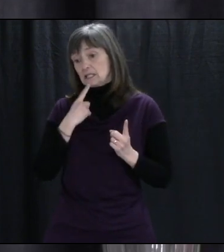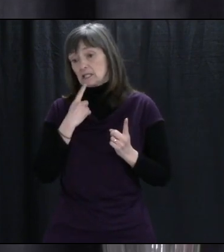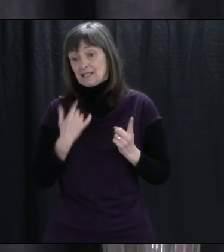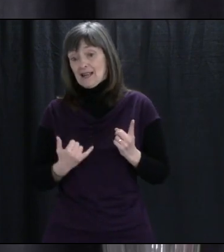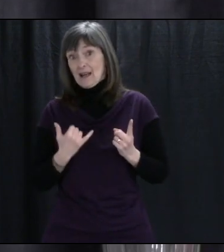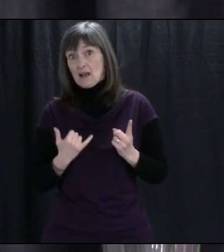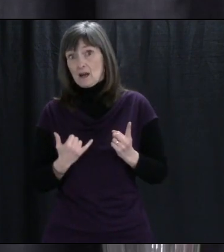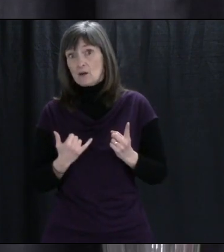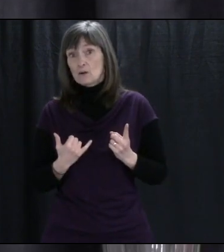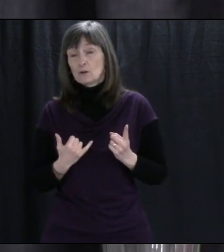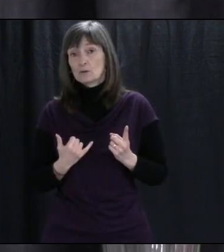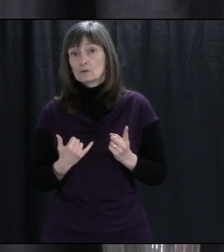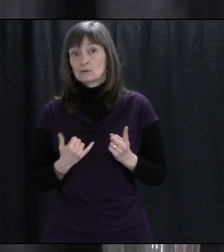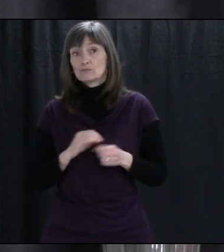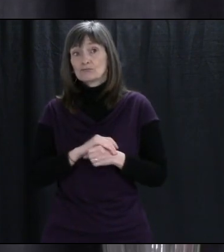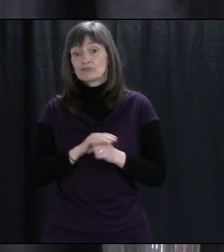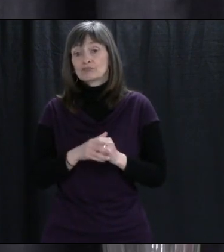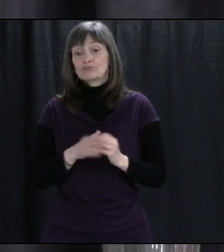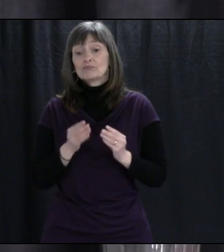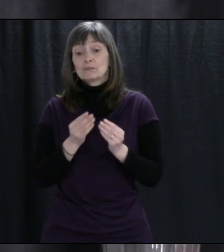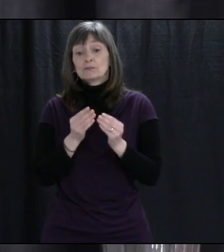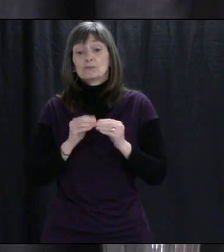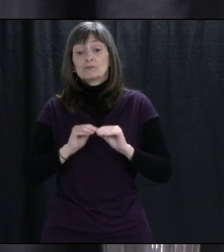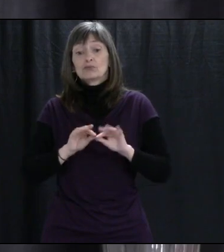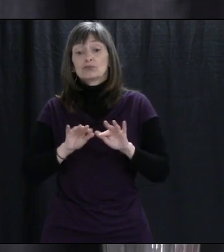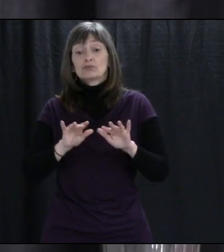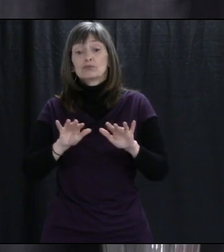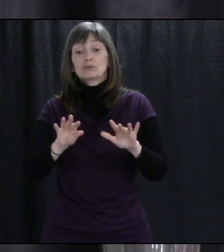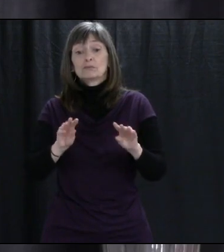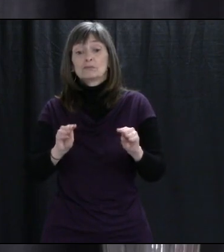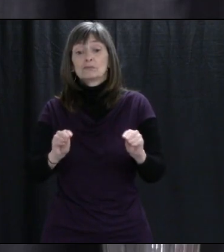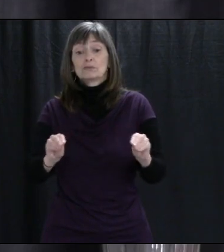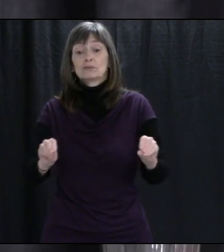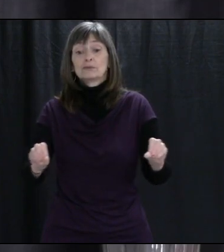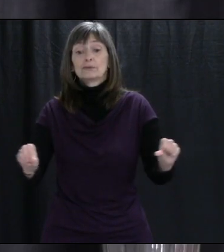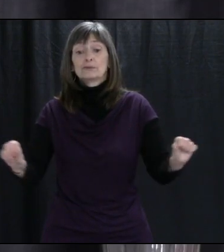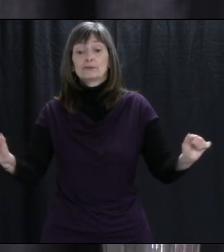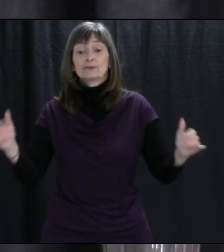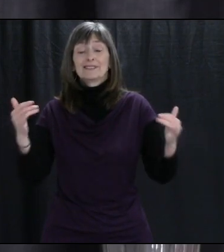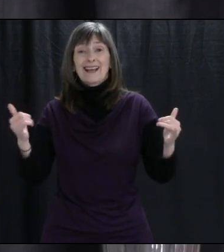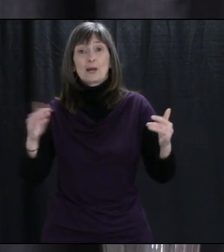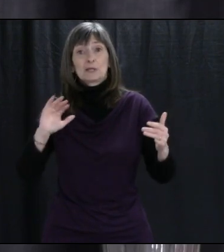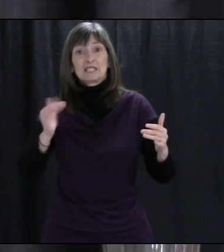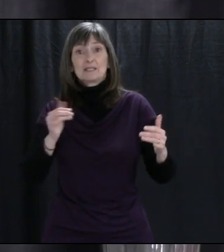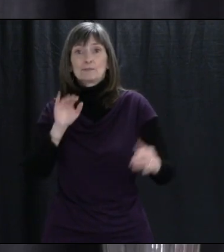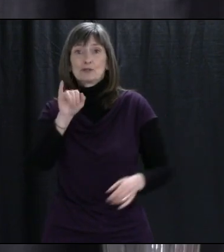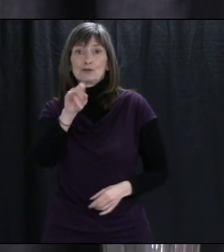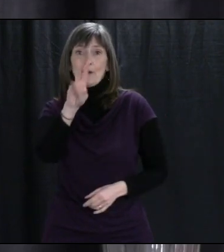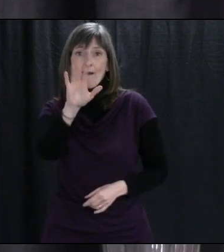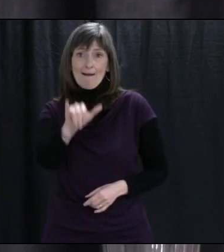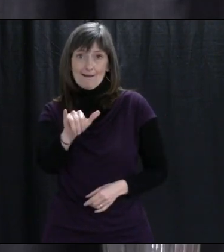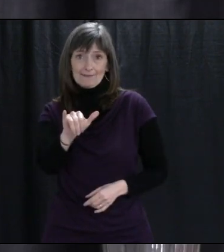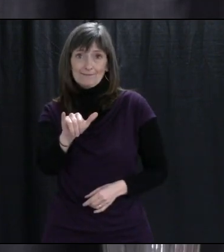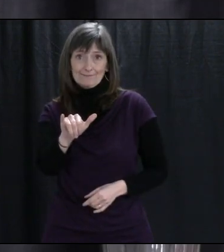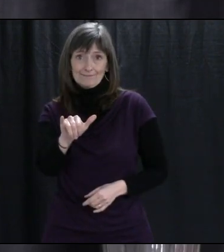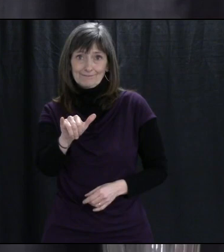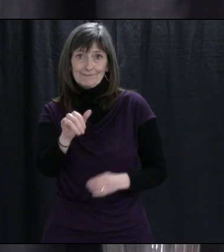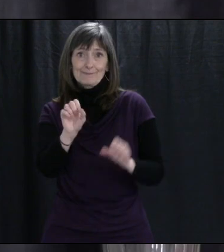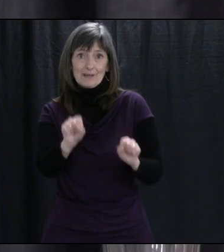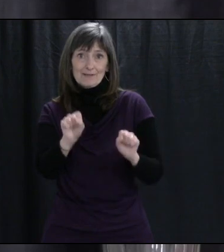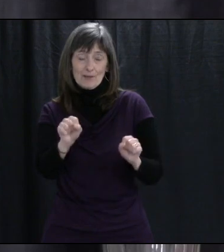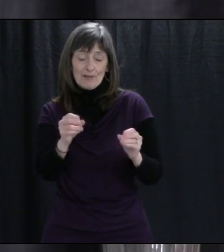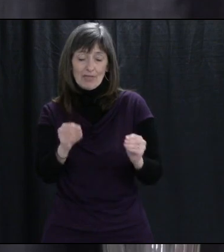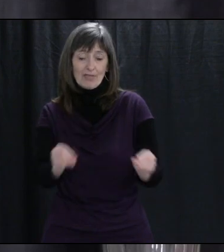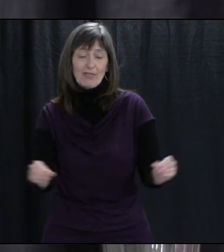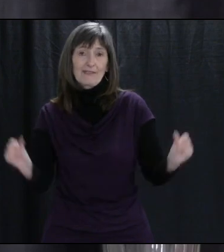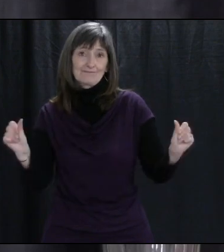current wave may not die away in some jurisdictions till July now. There is also then talk